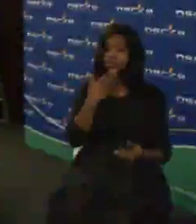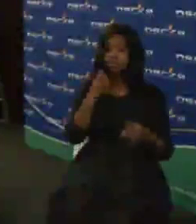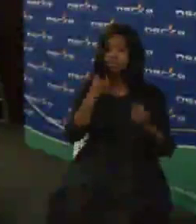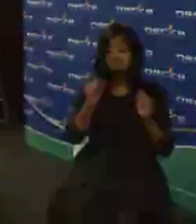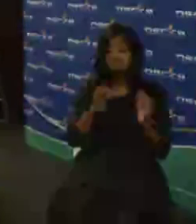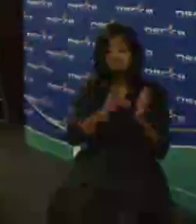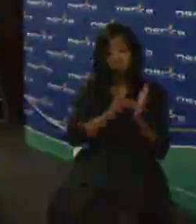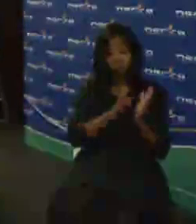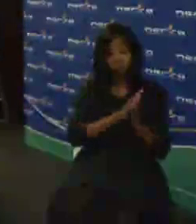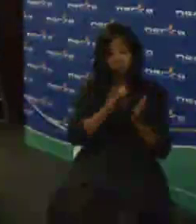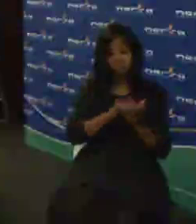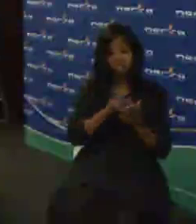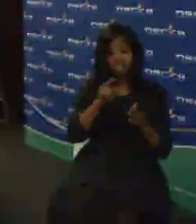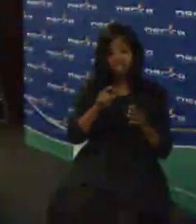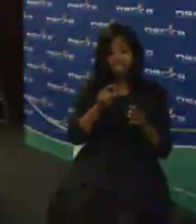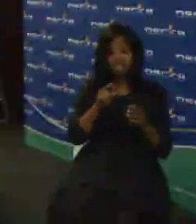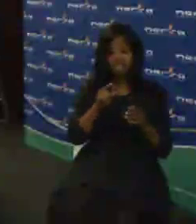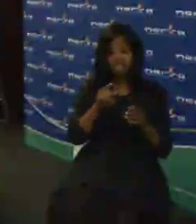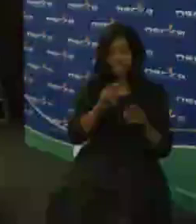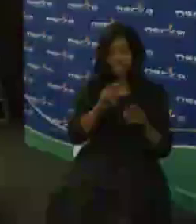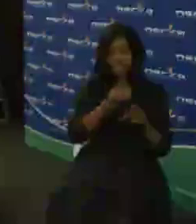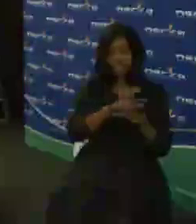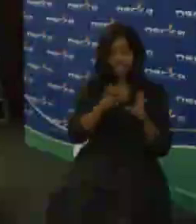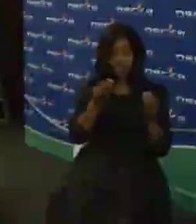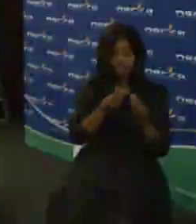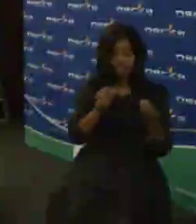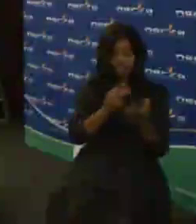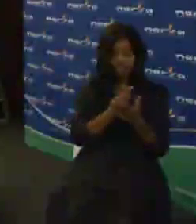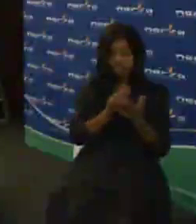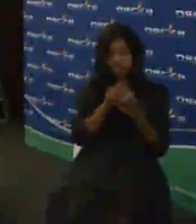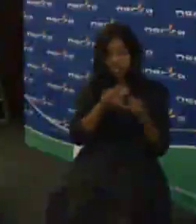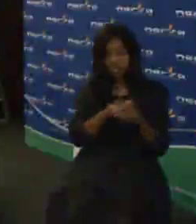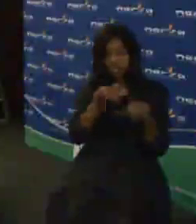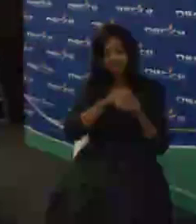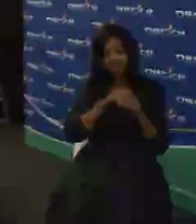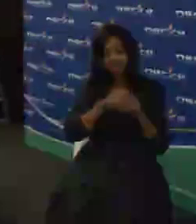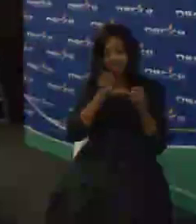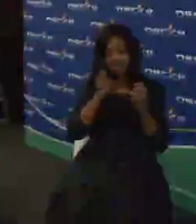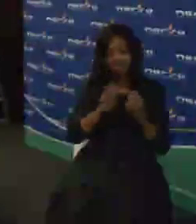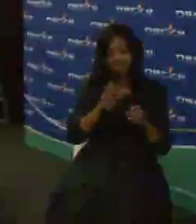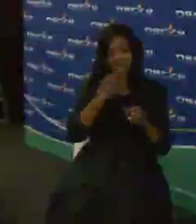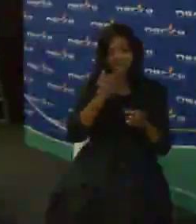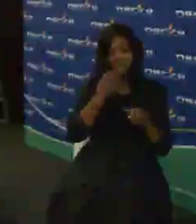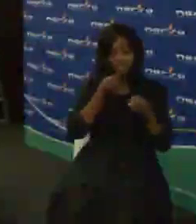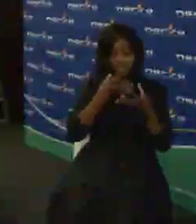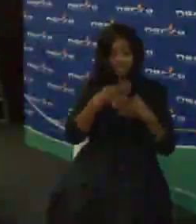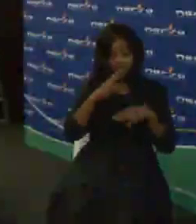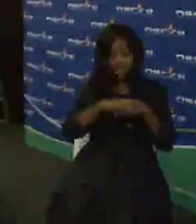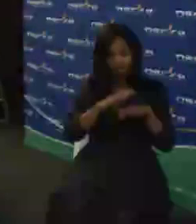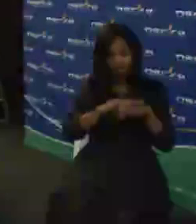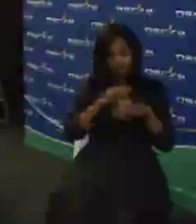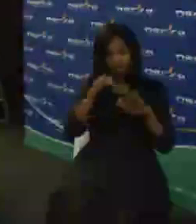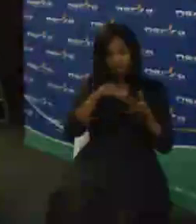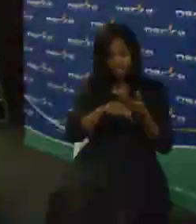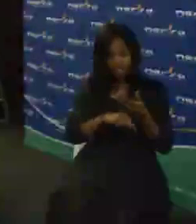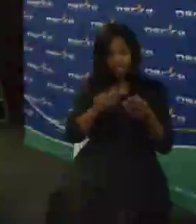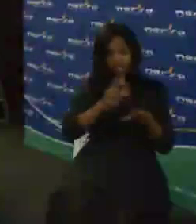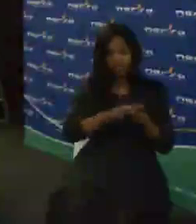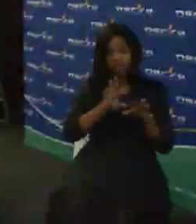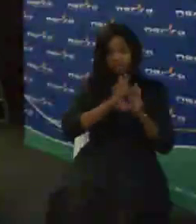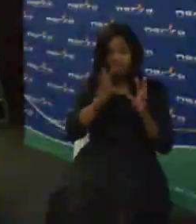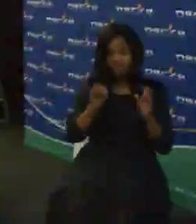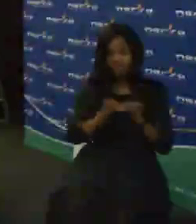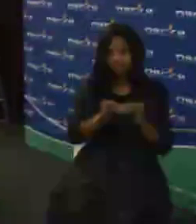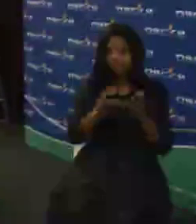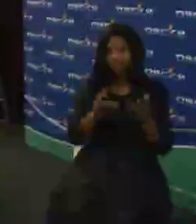Noting the inconsistencies that you have mentioned, if you can just provide more detail on the line-by-line items of line